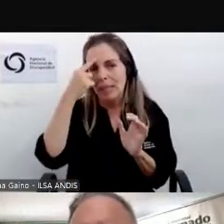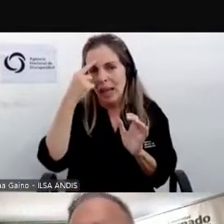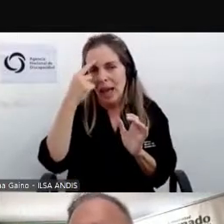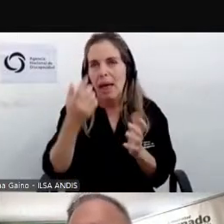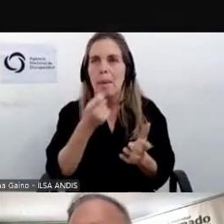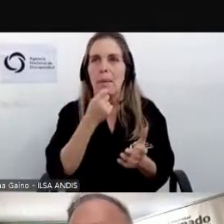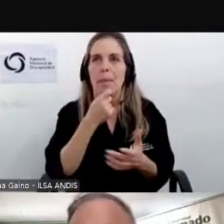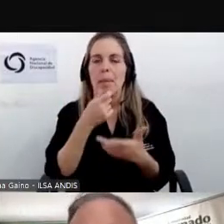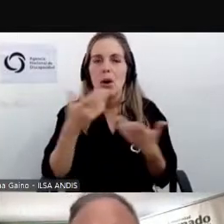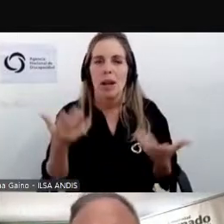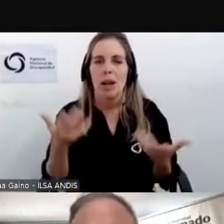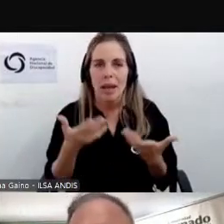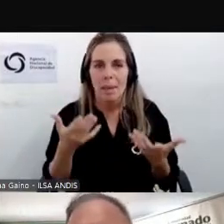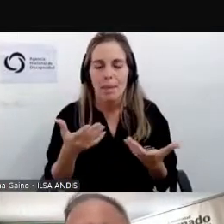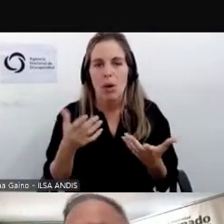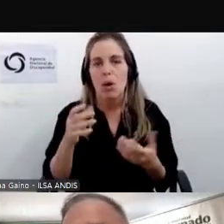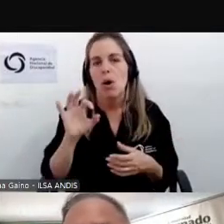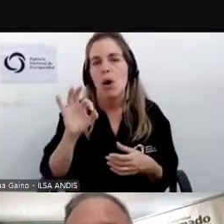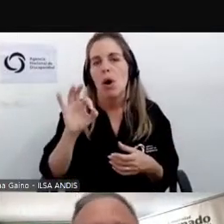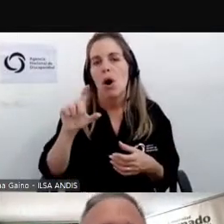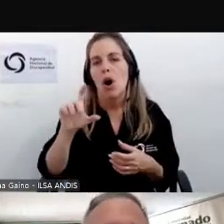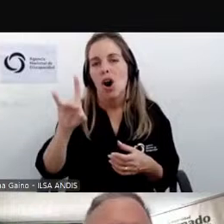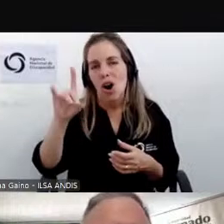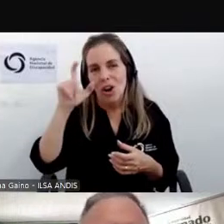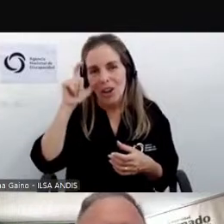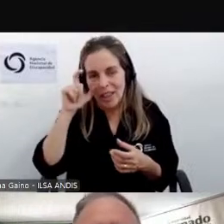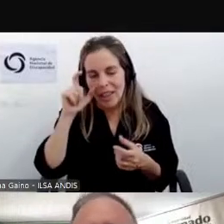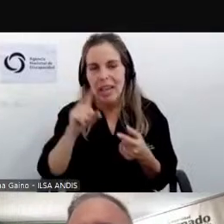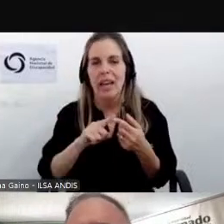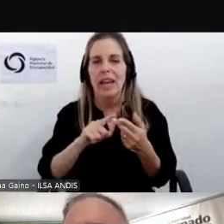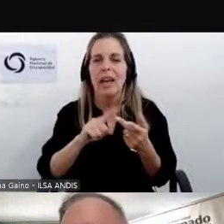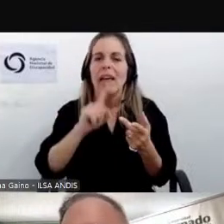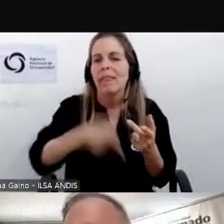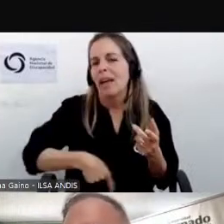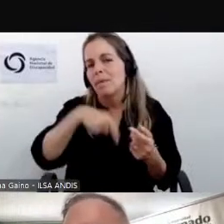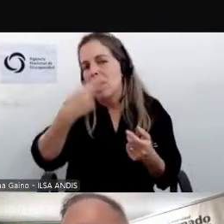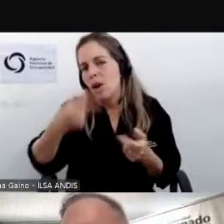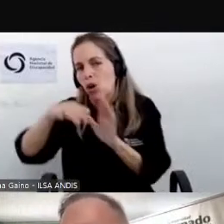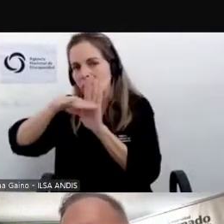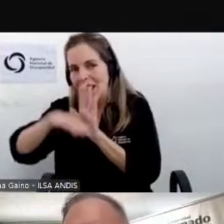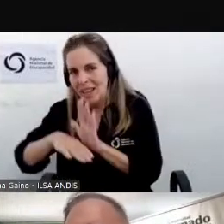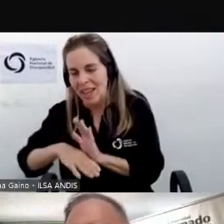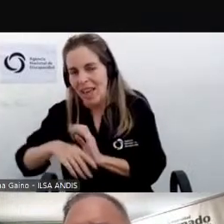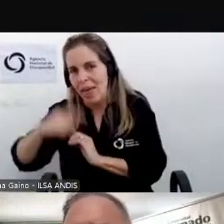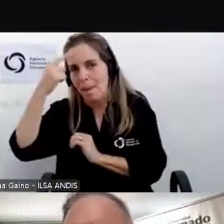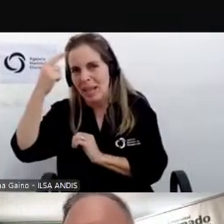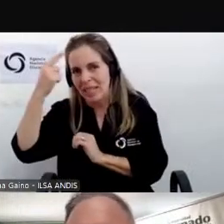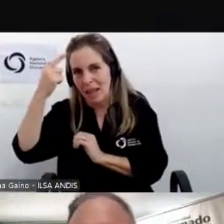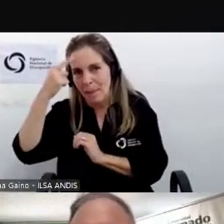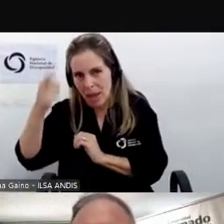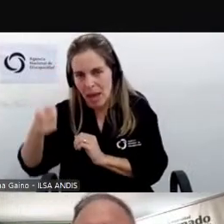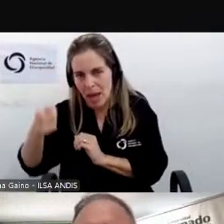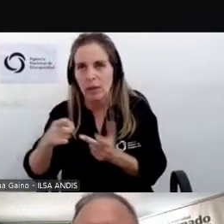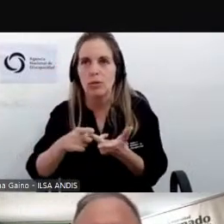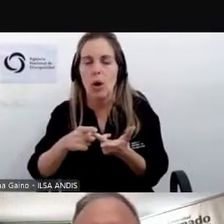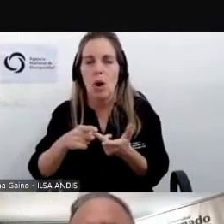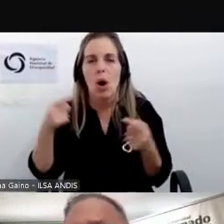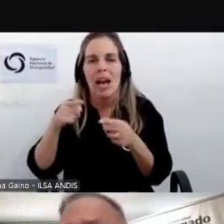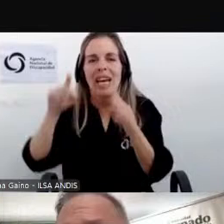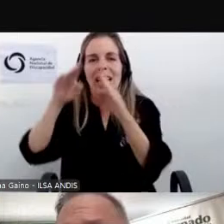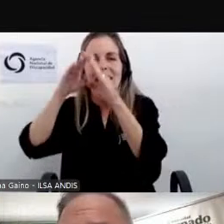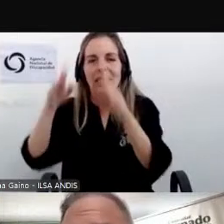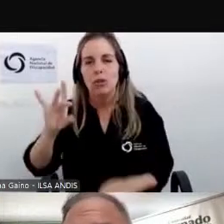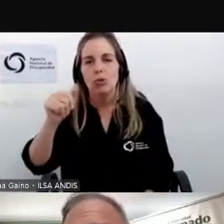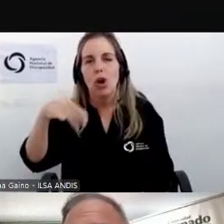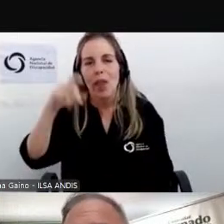of guidelines, such as the OECD guidelines, but also certain think tanks, such as the work